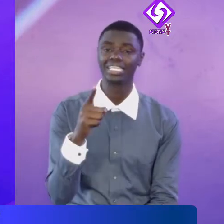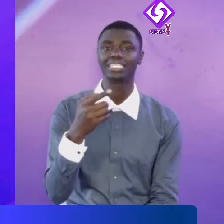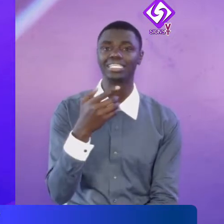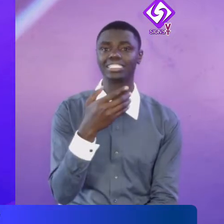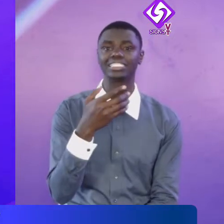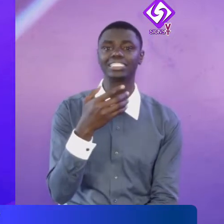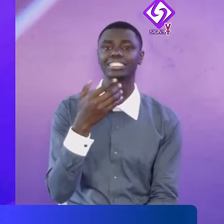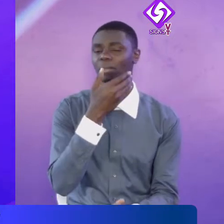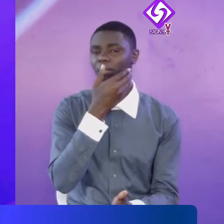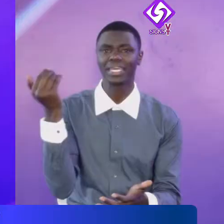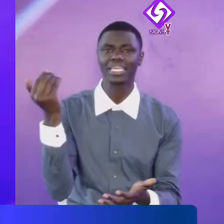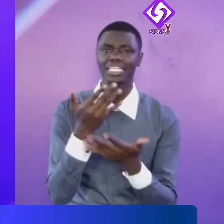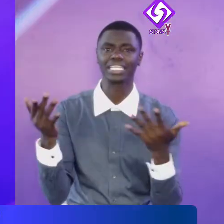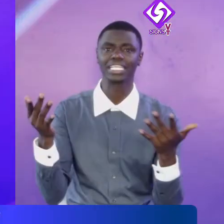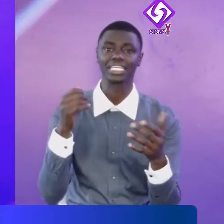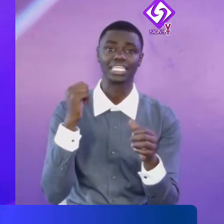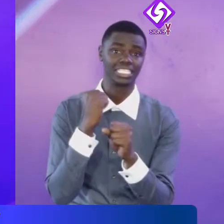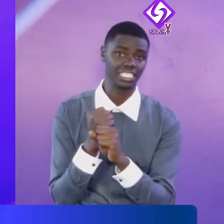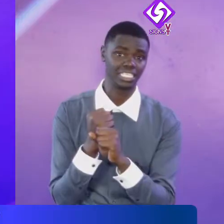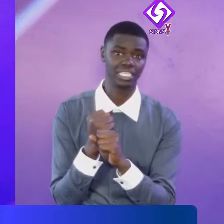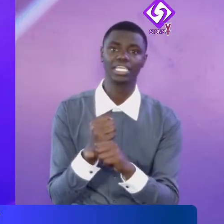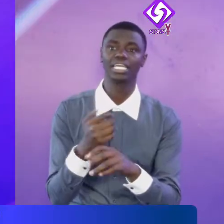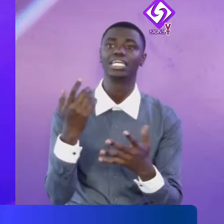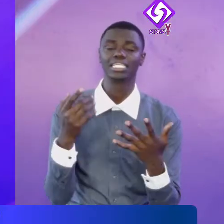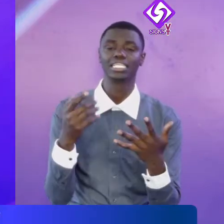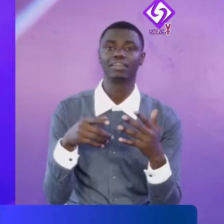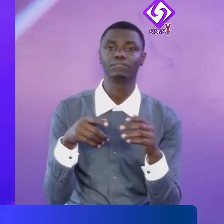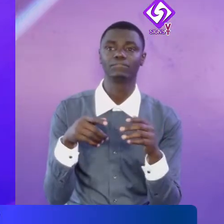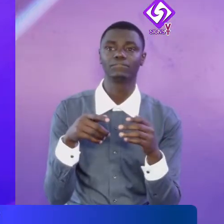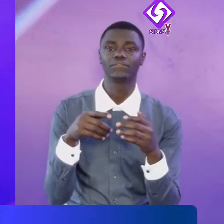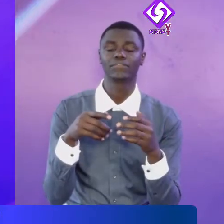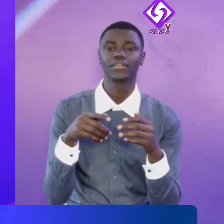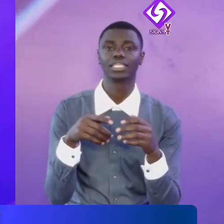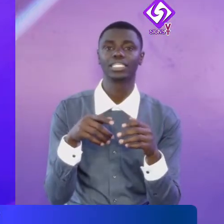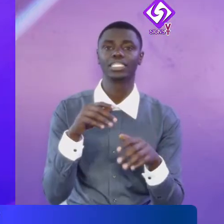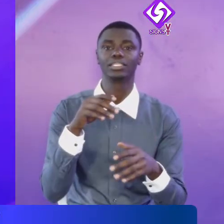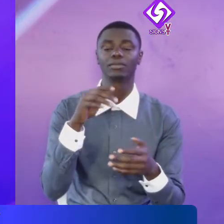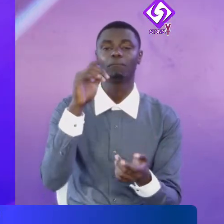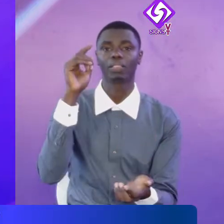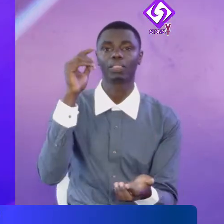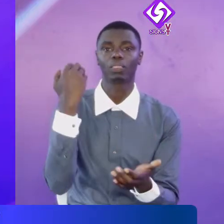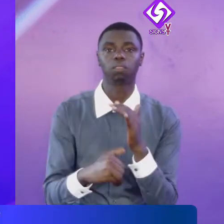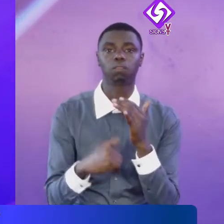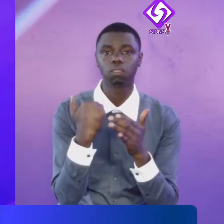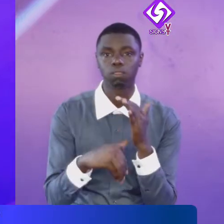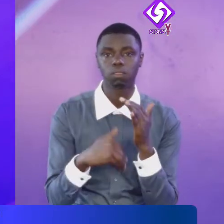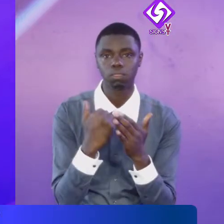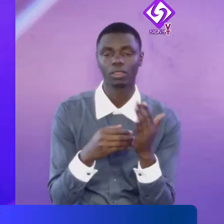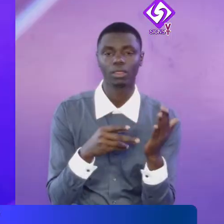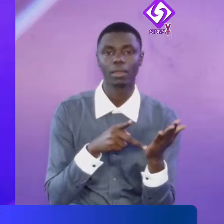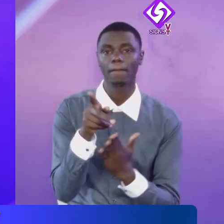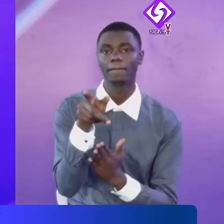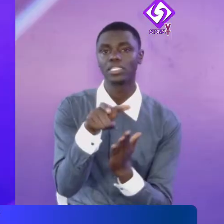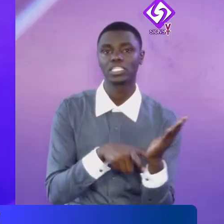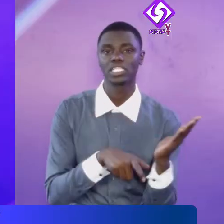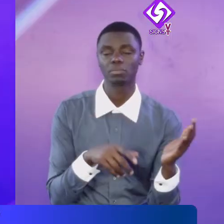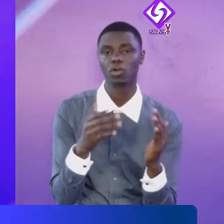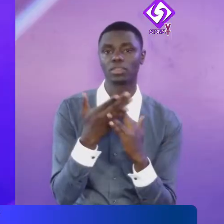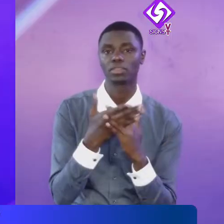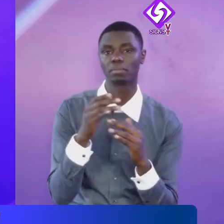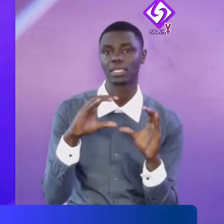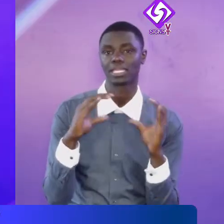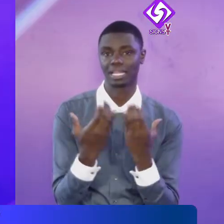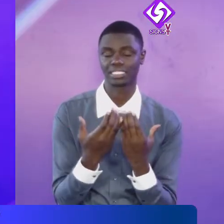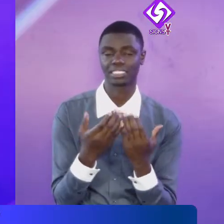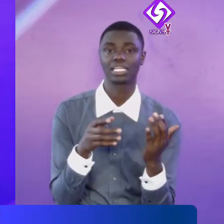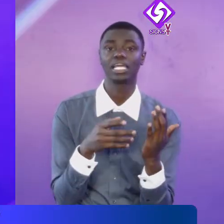ever did. He touched the pay slip of the middle class. The middle class used not to bother about voting. And because the middle class